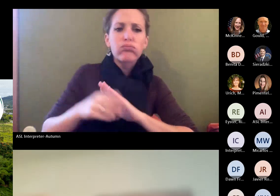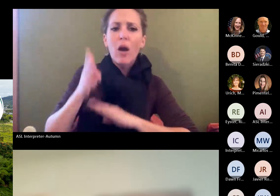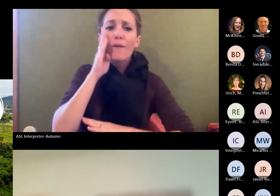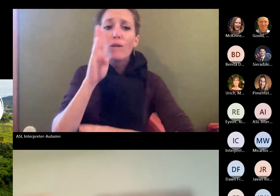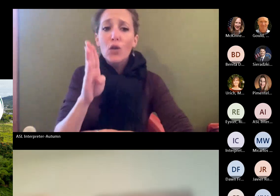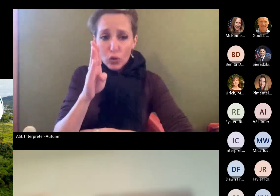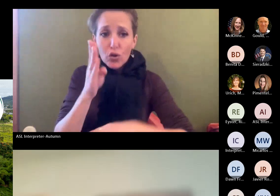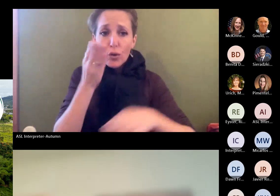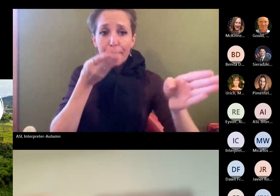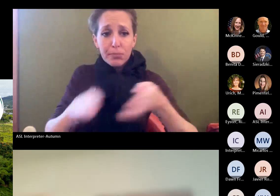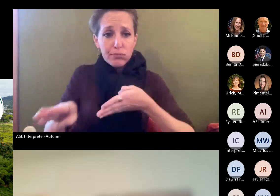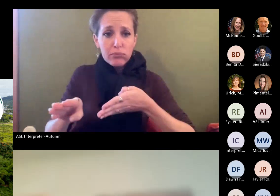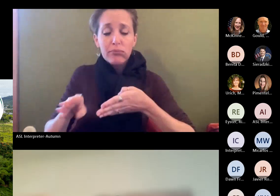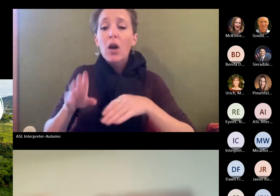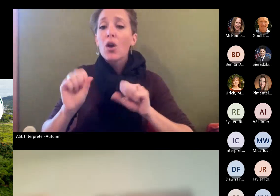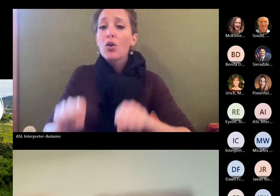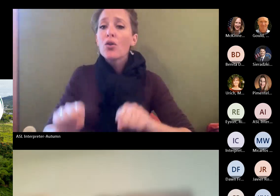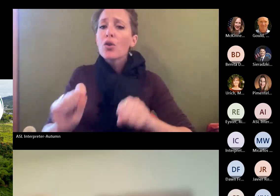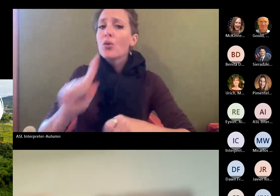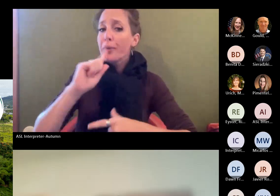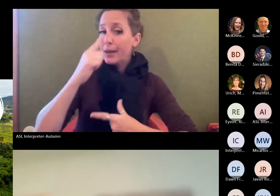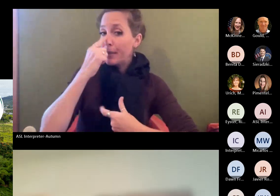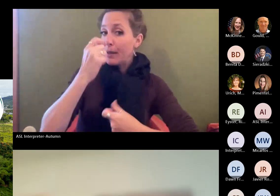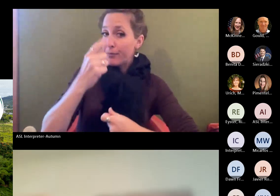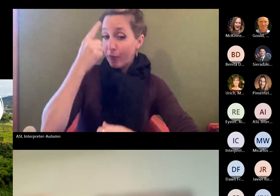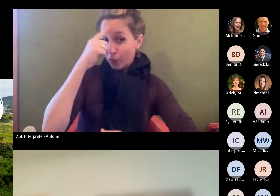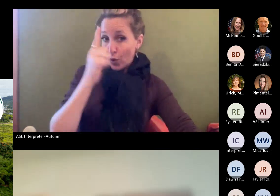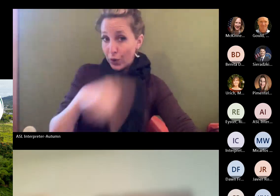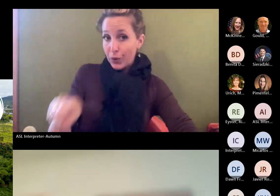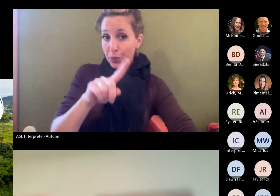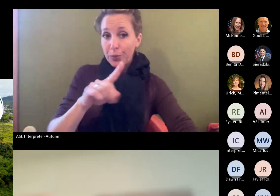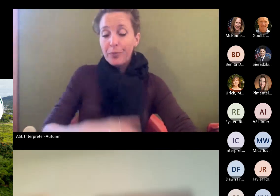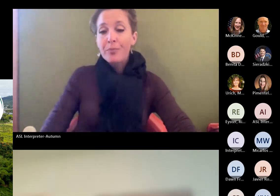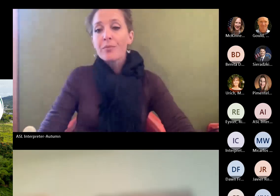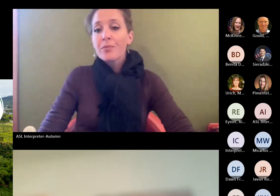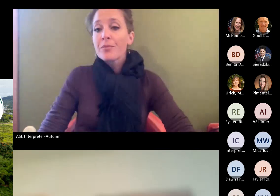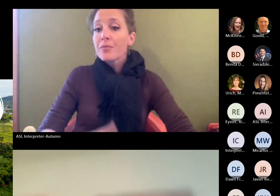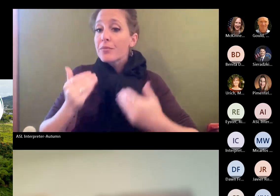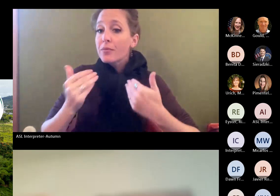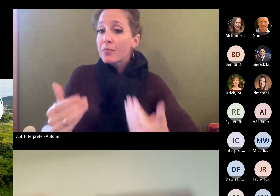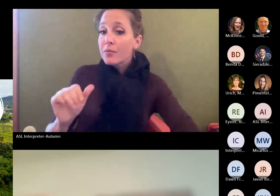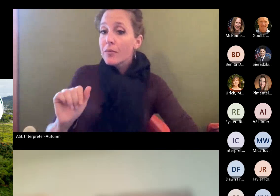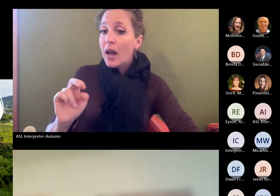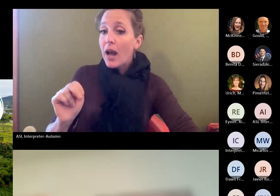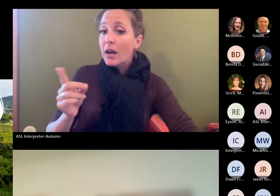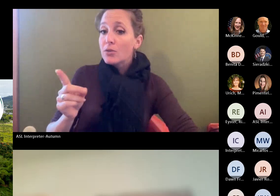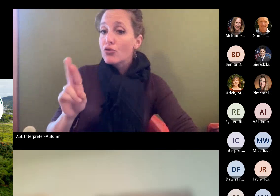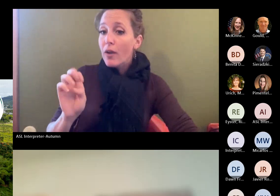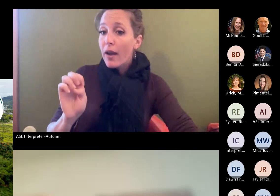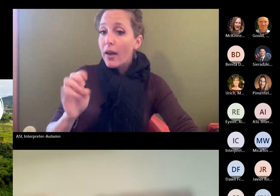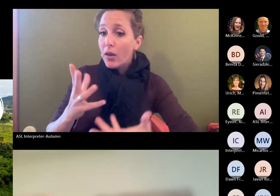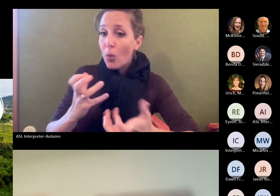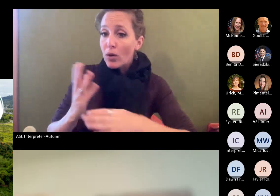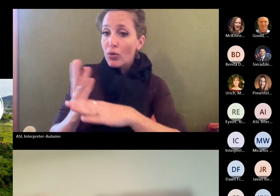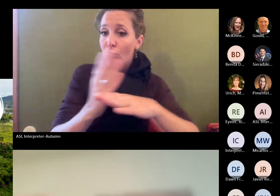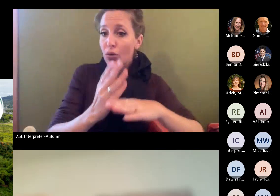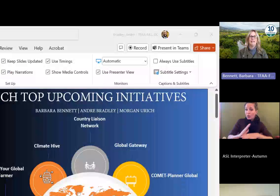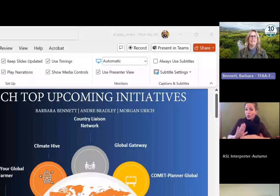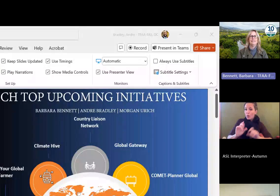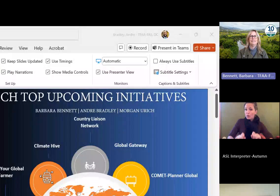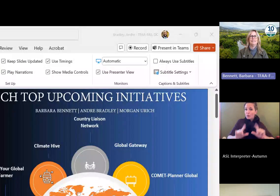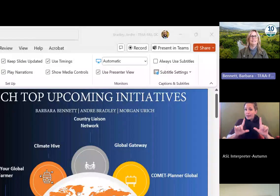have planned that we think could really interest you. And so, Andre, if you want to go ahead and share your screen, that would